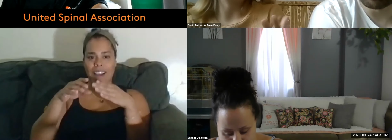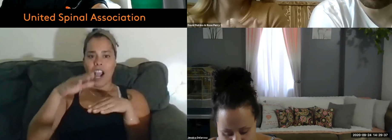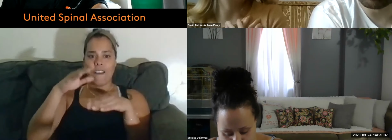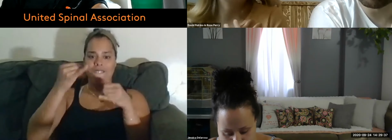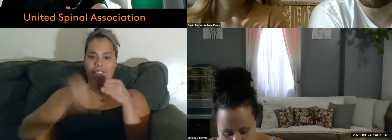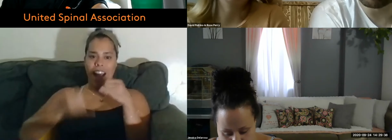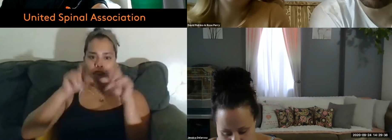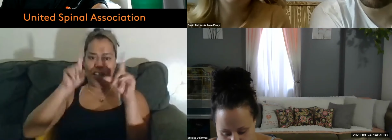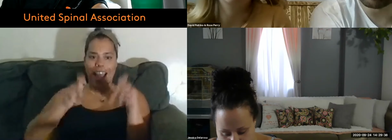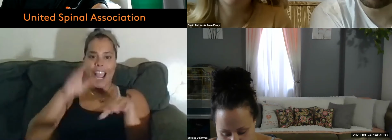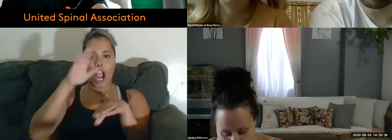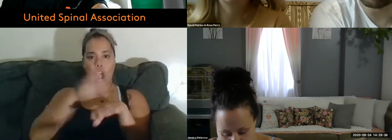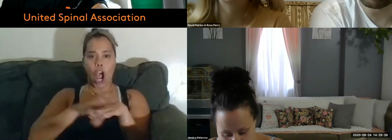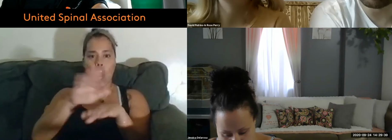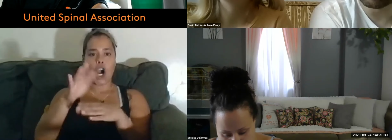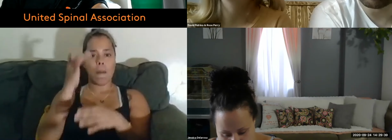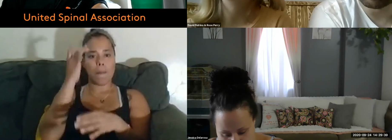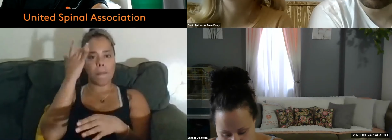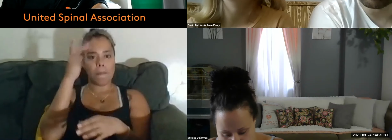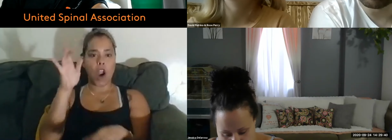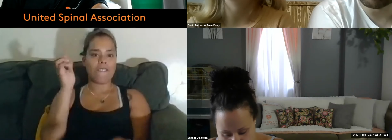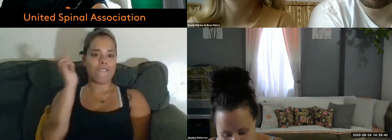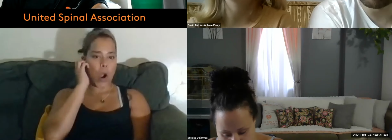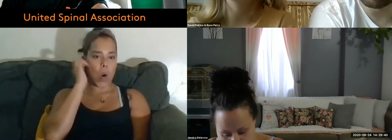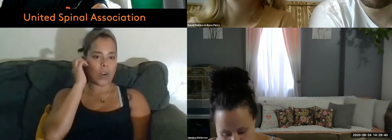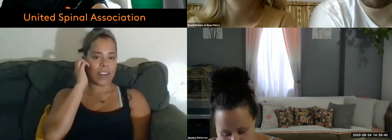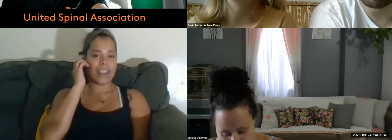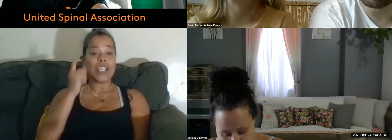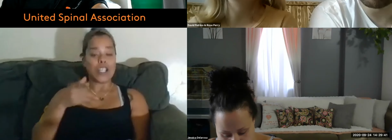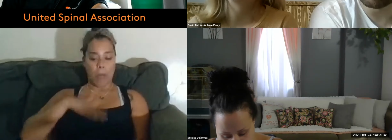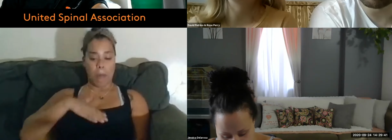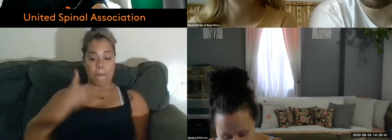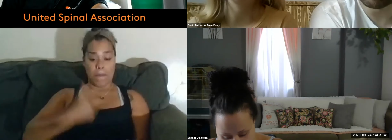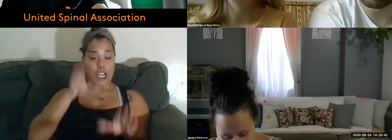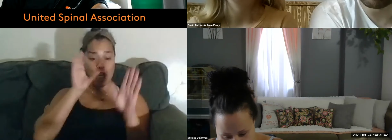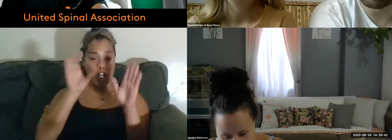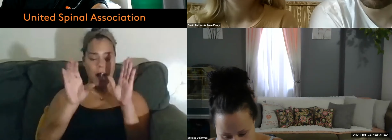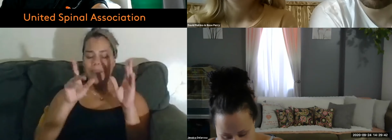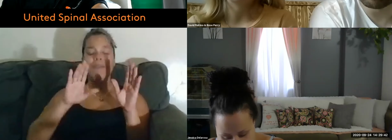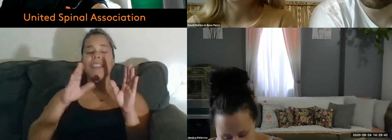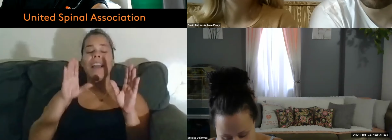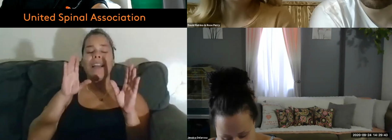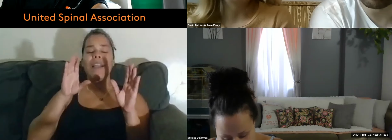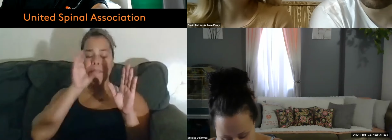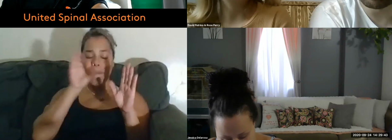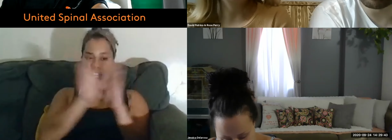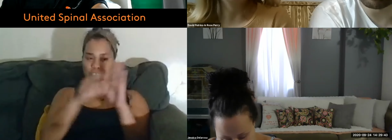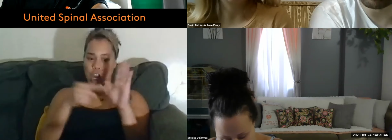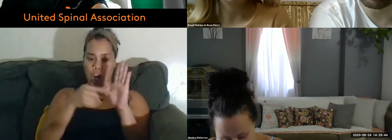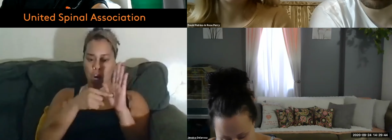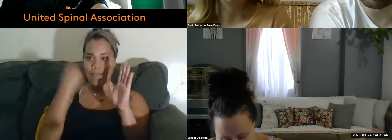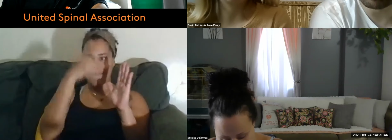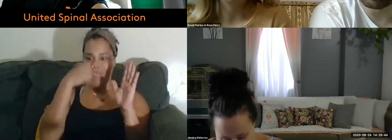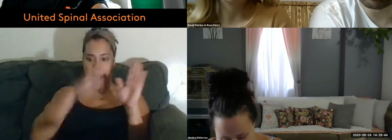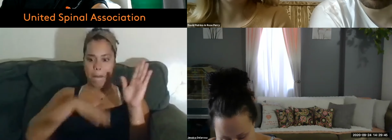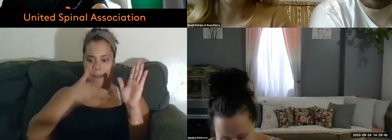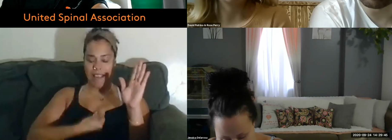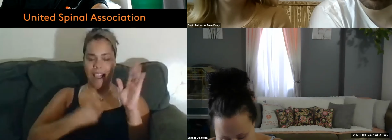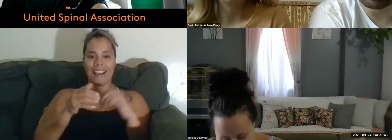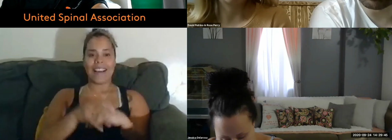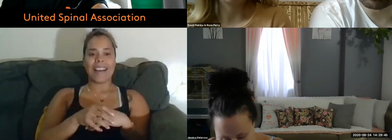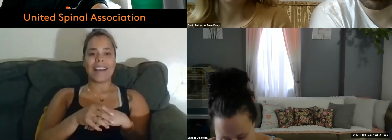picture that he put with it was like, it was really upsetting, right? So we replied to that tweet saying, we have computers, can we